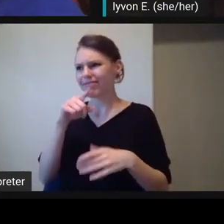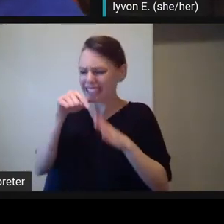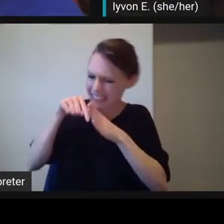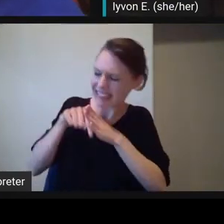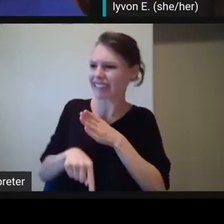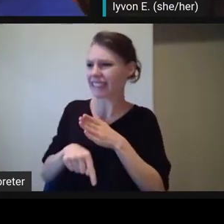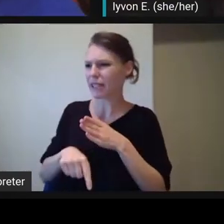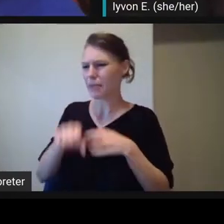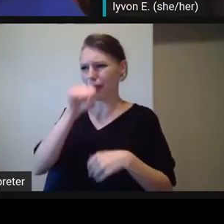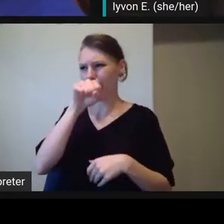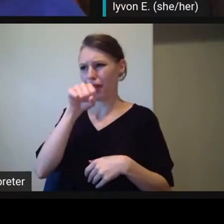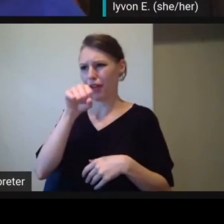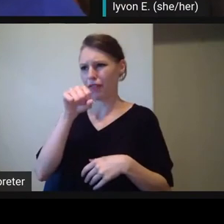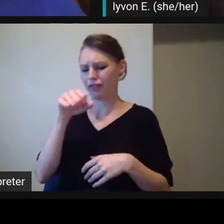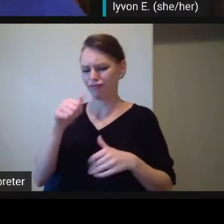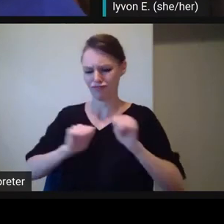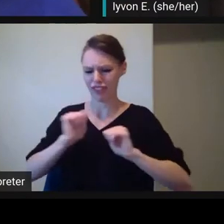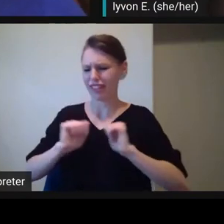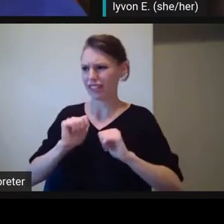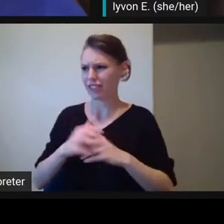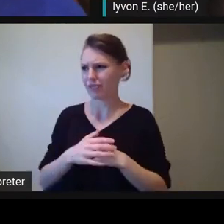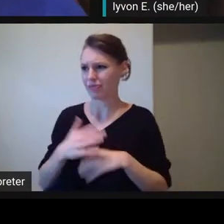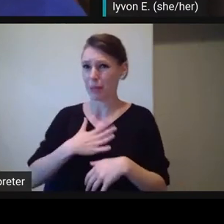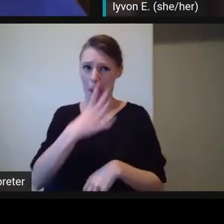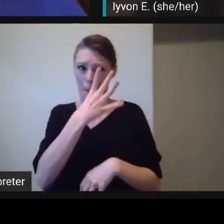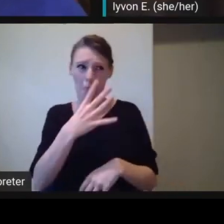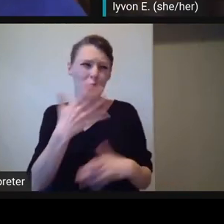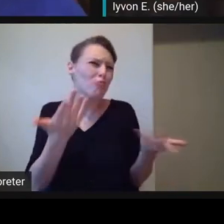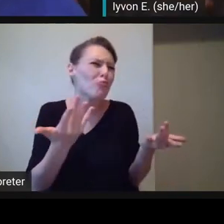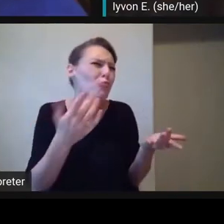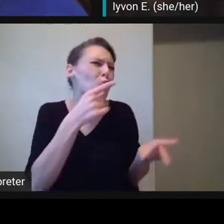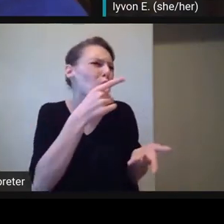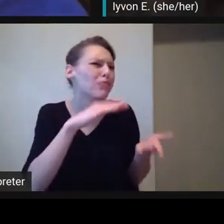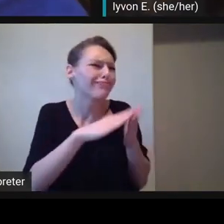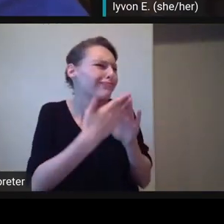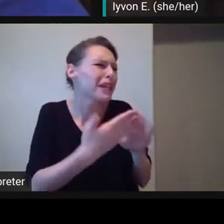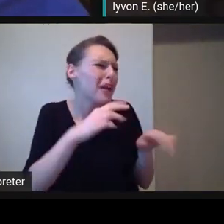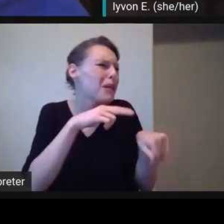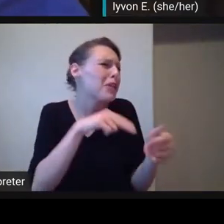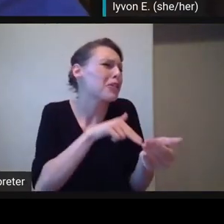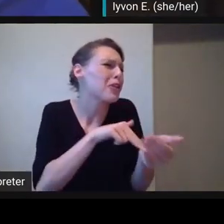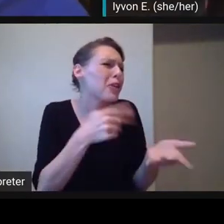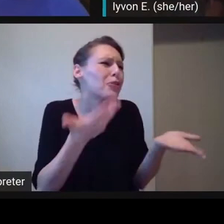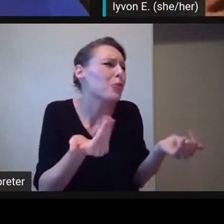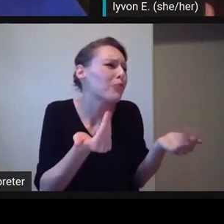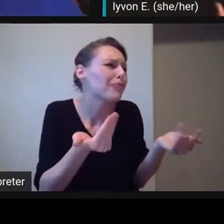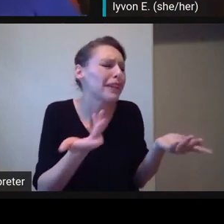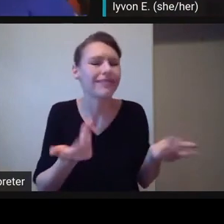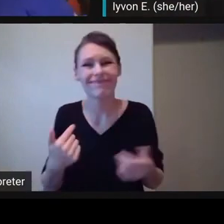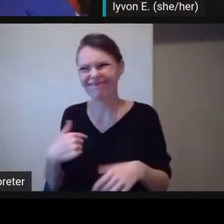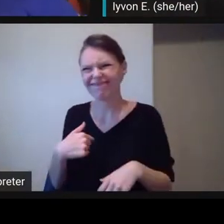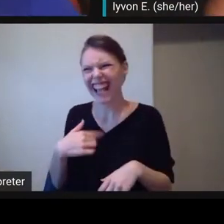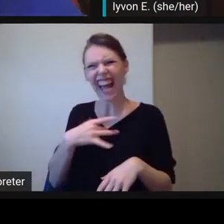family. Even my mother today was like, why didn't you become a nurse? And I was like, I don't like people like that, but I